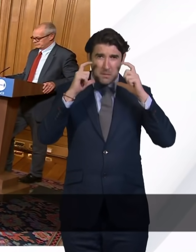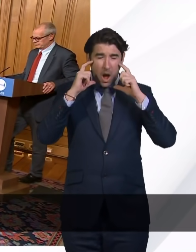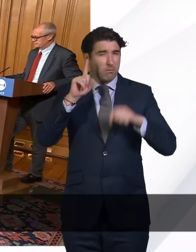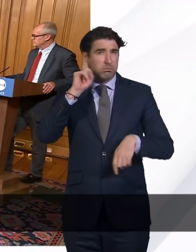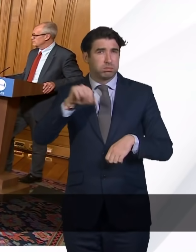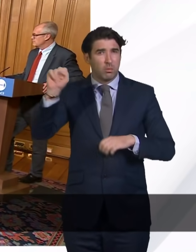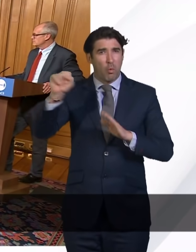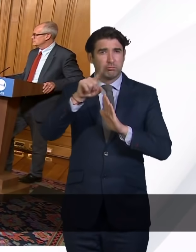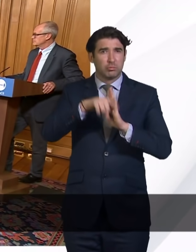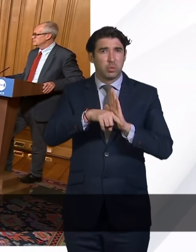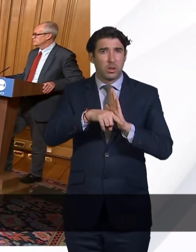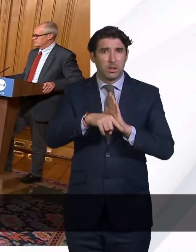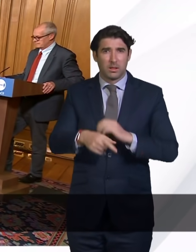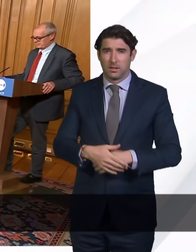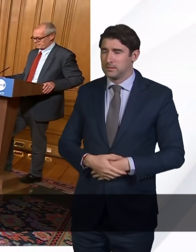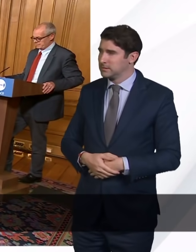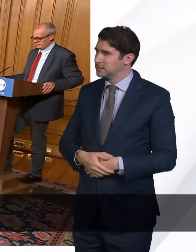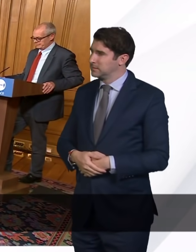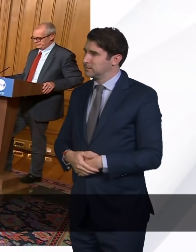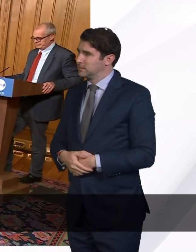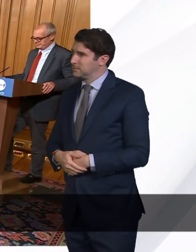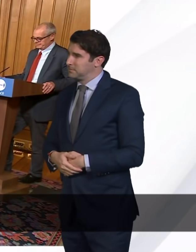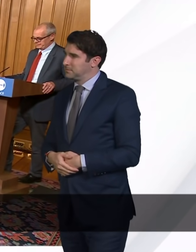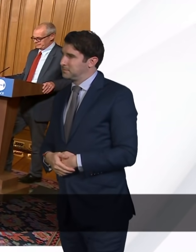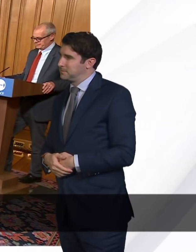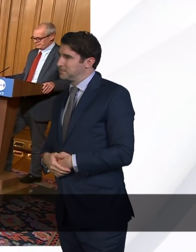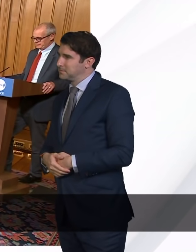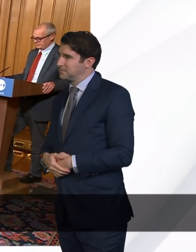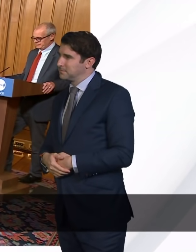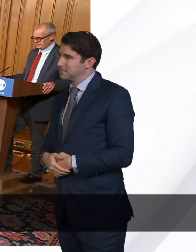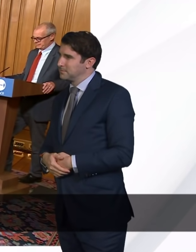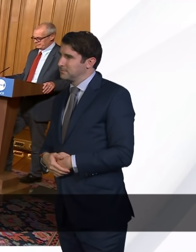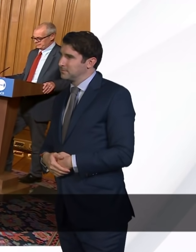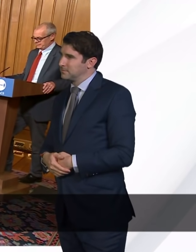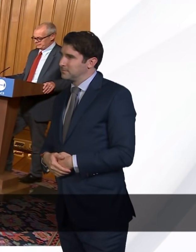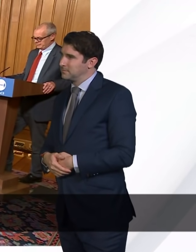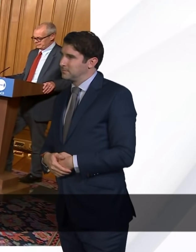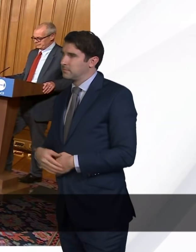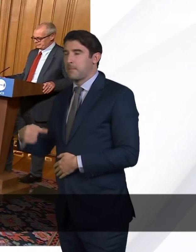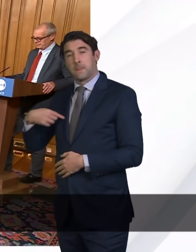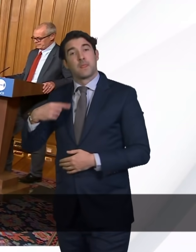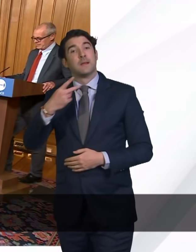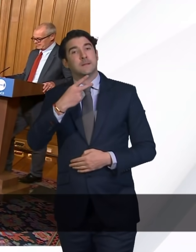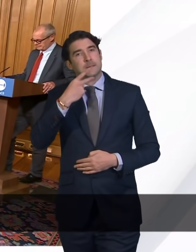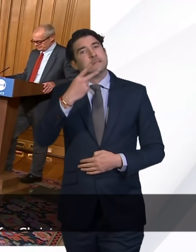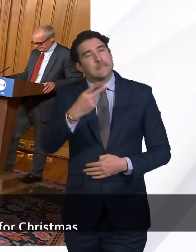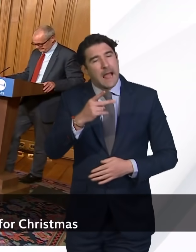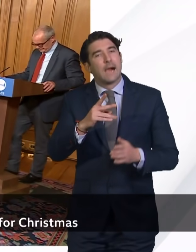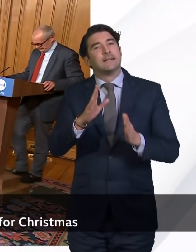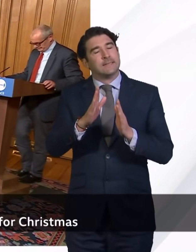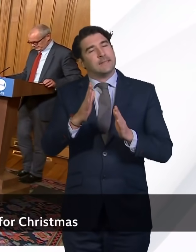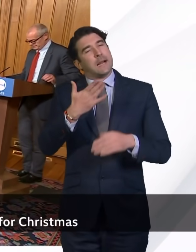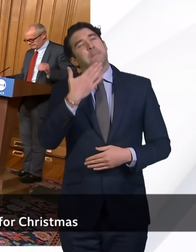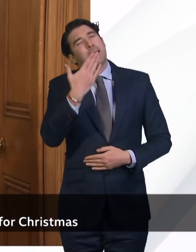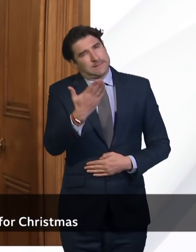Well, just first, Pippa, let me just say what I've said to everybody. Please follow the guidance, and